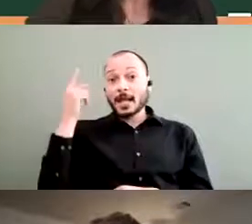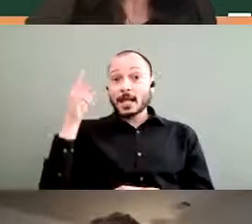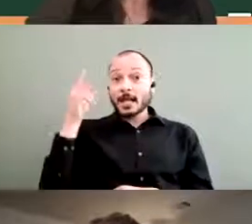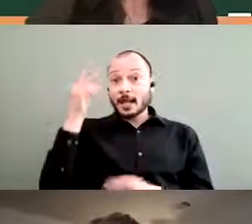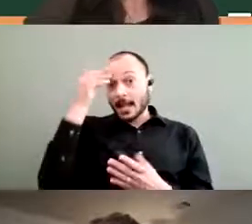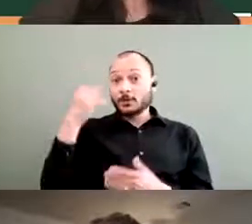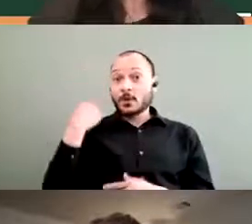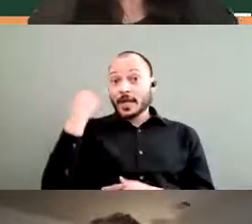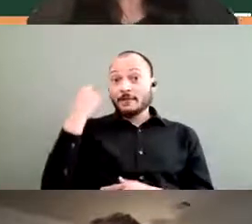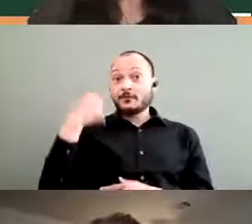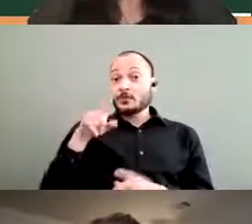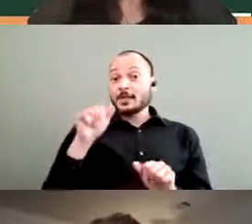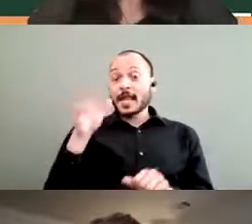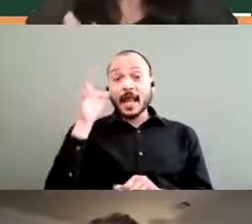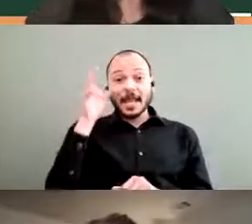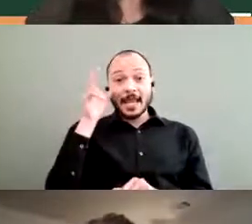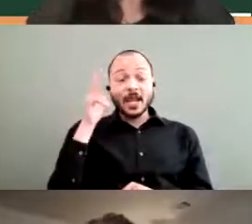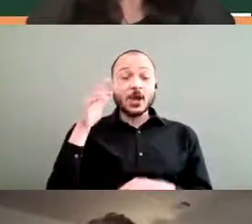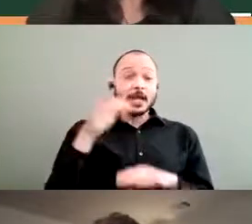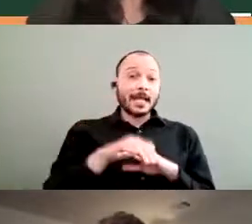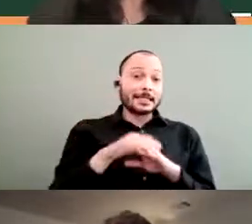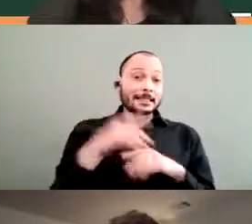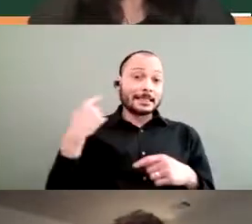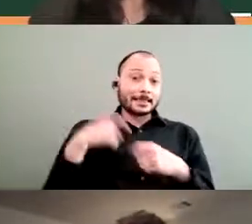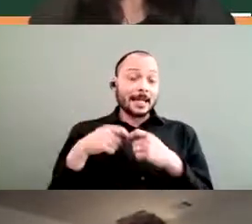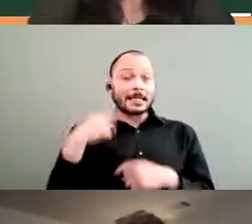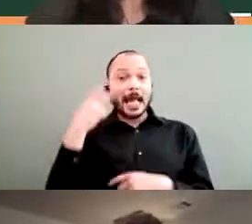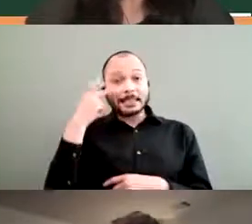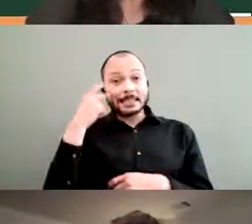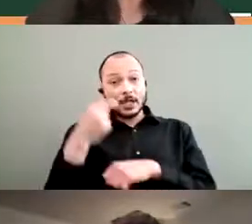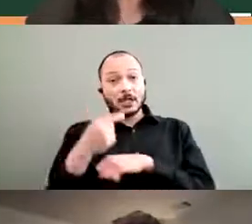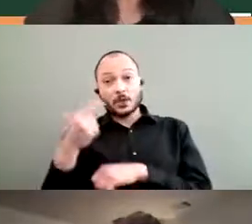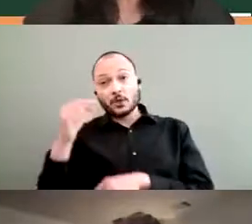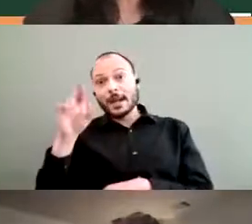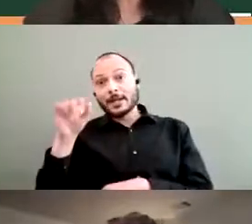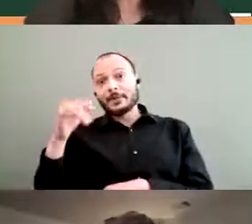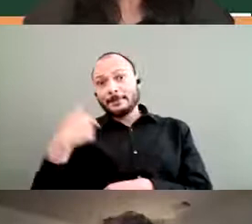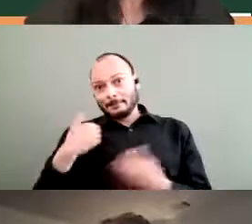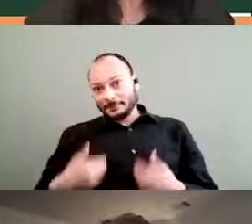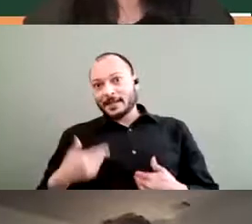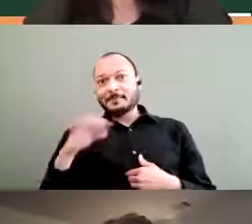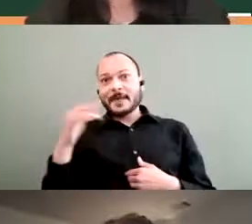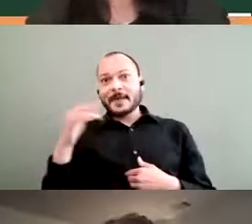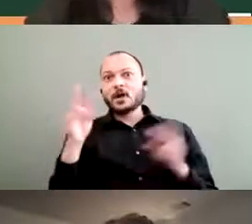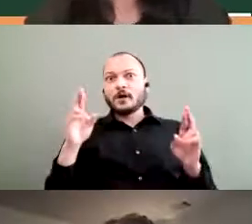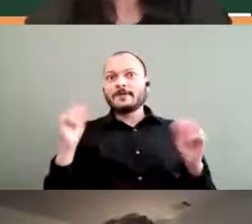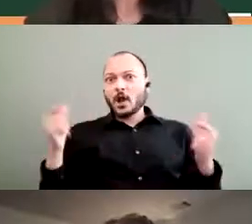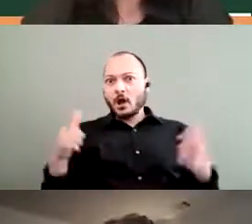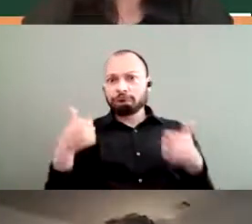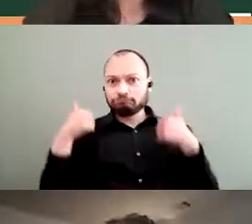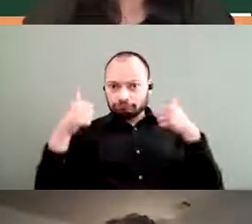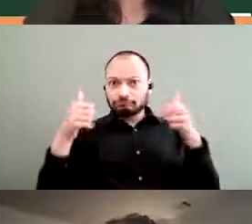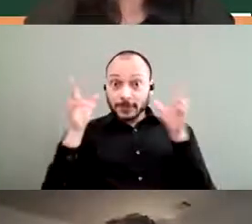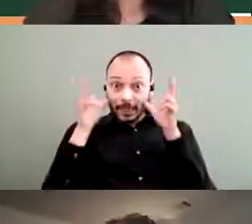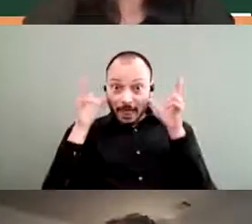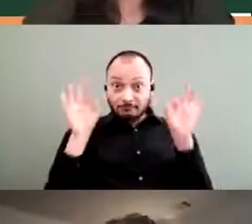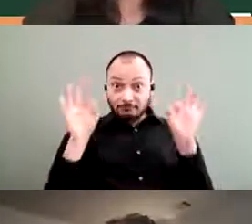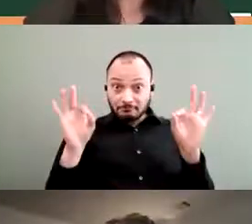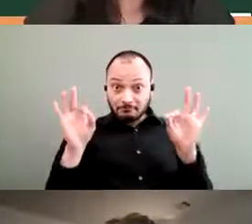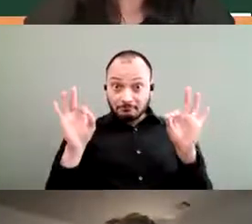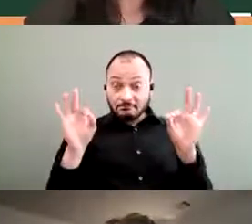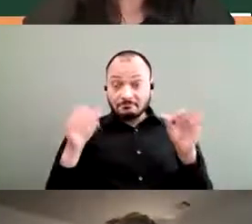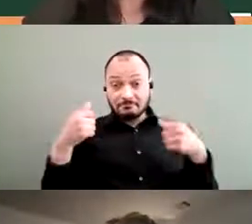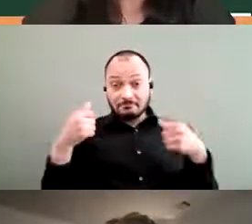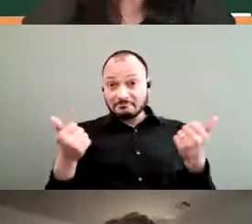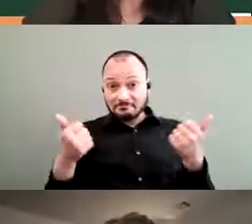in English and Spanish, I see Gregory is back. So hopefully that means we're all good to go and maybe our team can just give us a quick